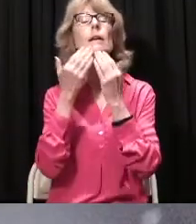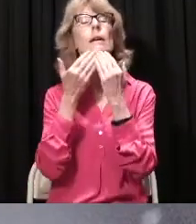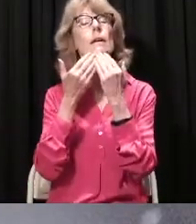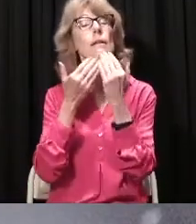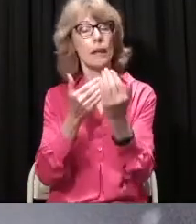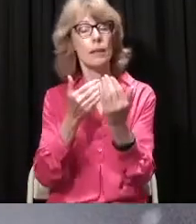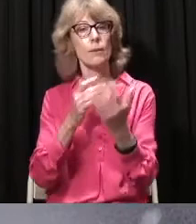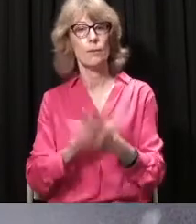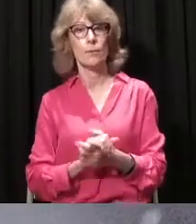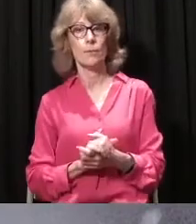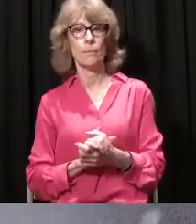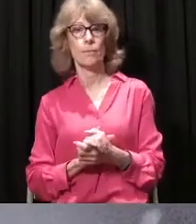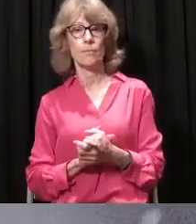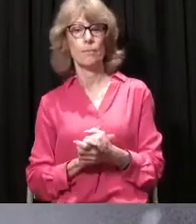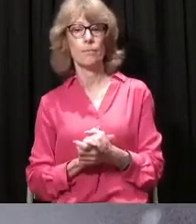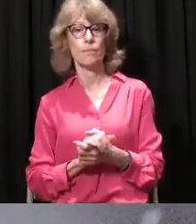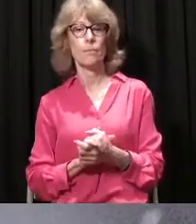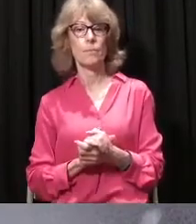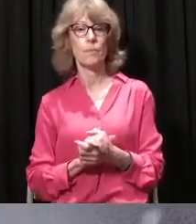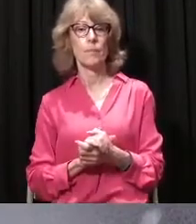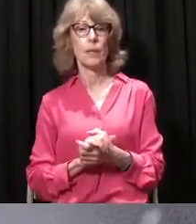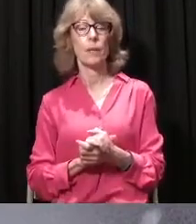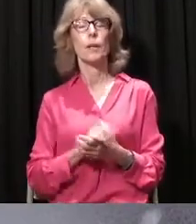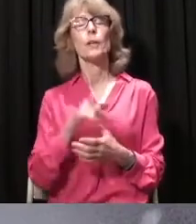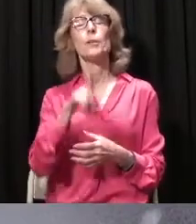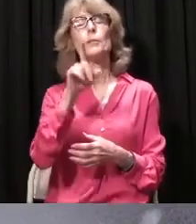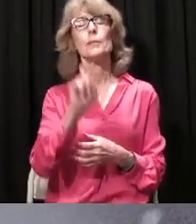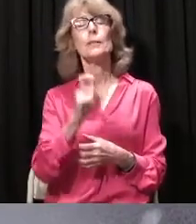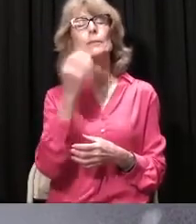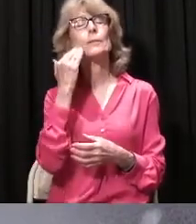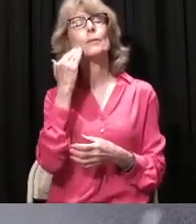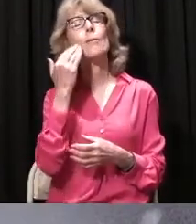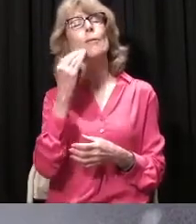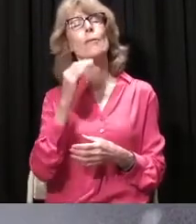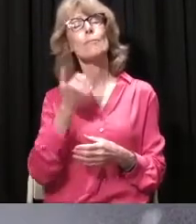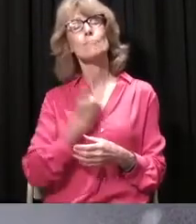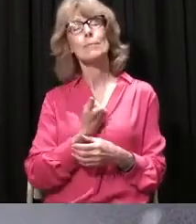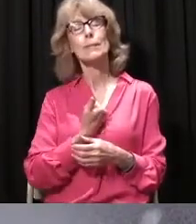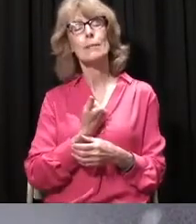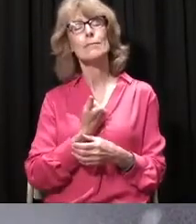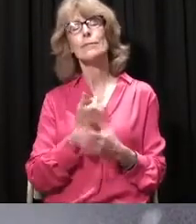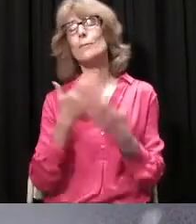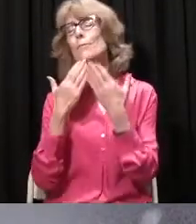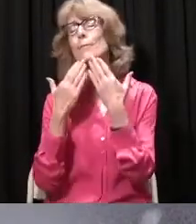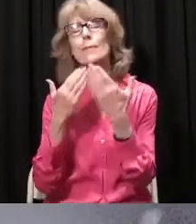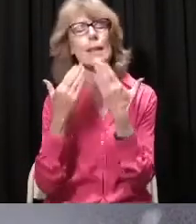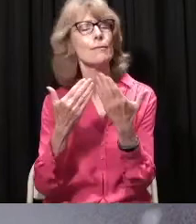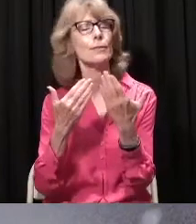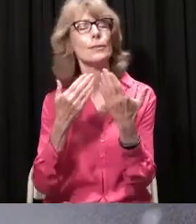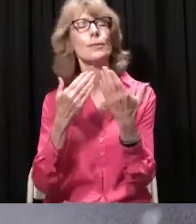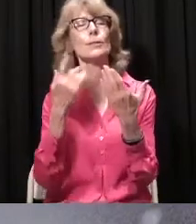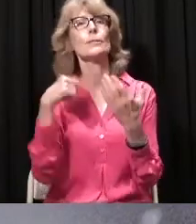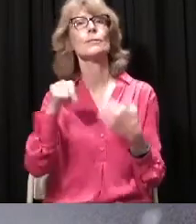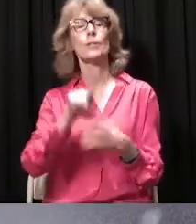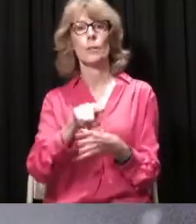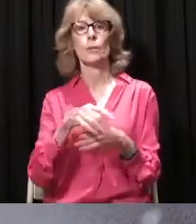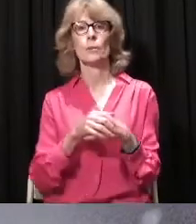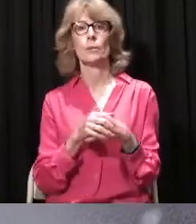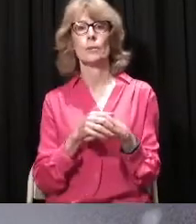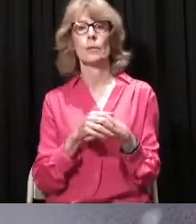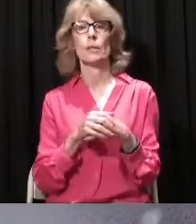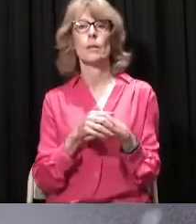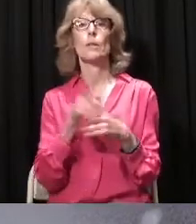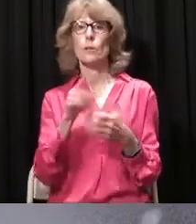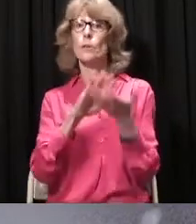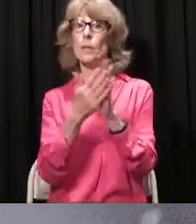you've got to know this. You've got to know how grateful I am for you. I'm telling you, if you will practice this, if you will do this, you'll be like that leper who didn't